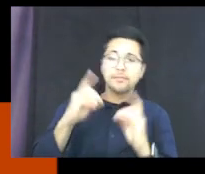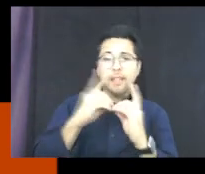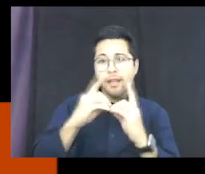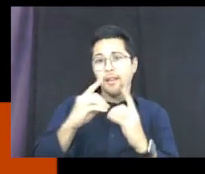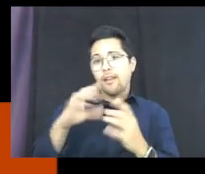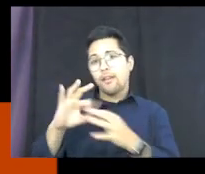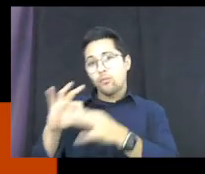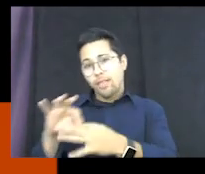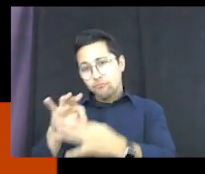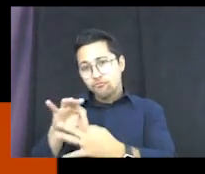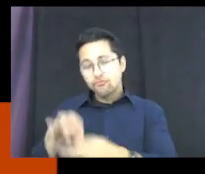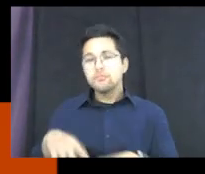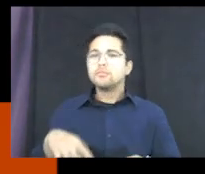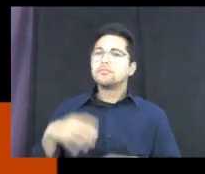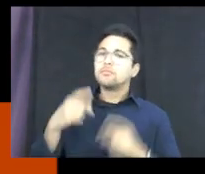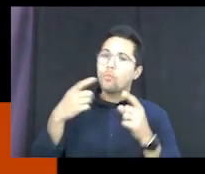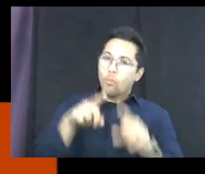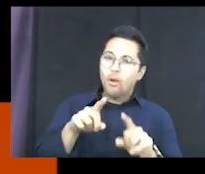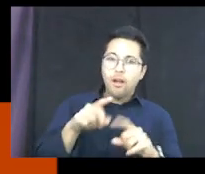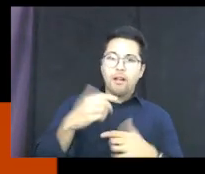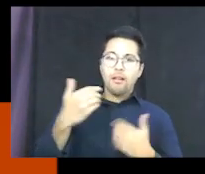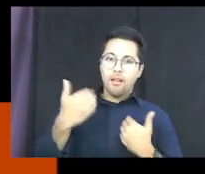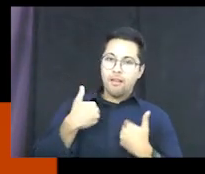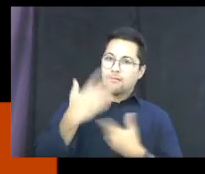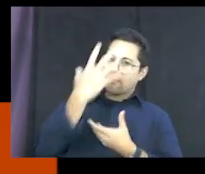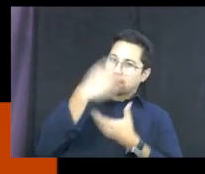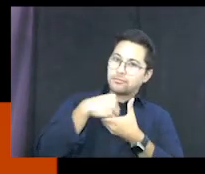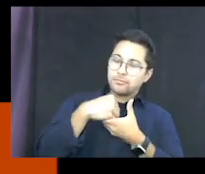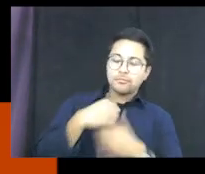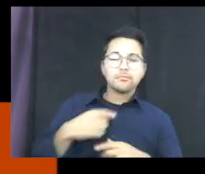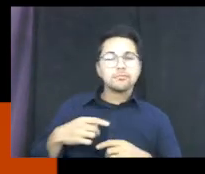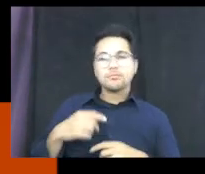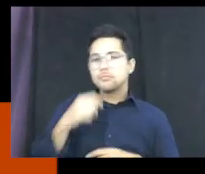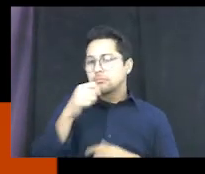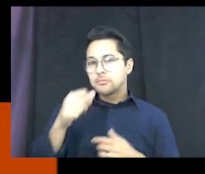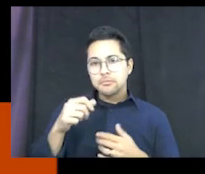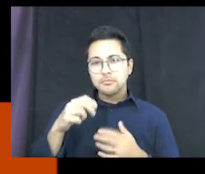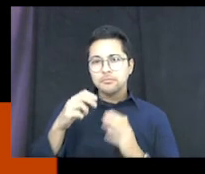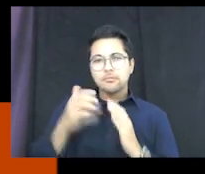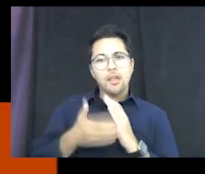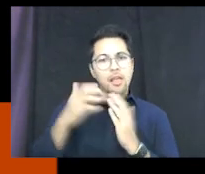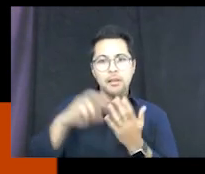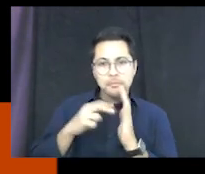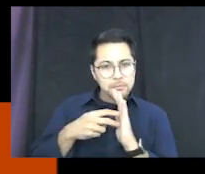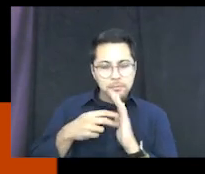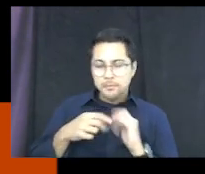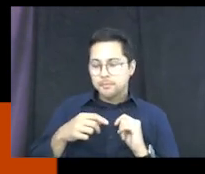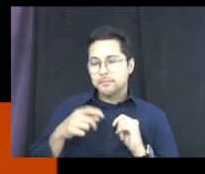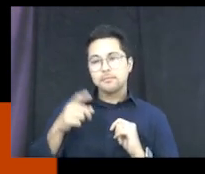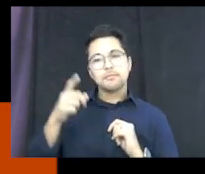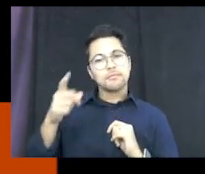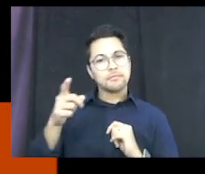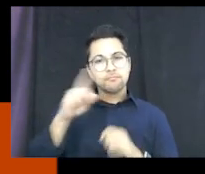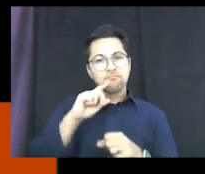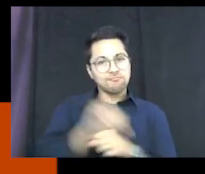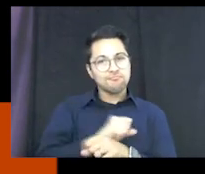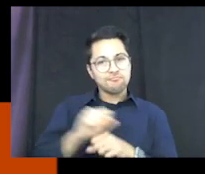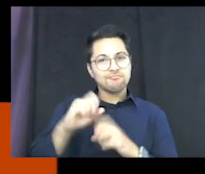relationships while having autism does not automatically mean that it is a dating